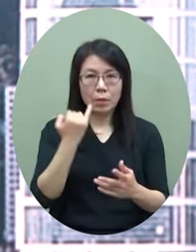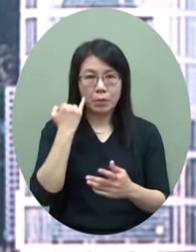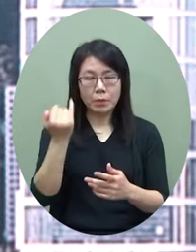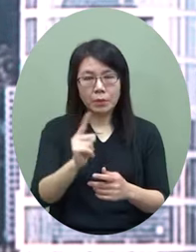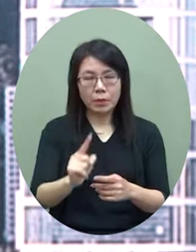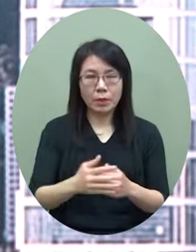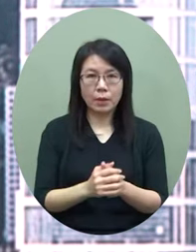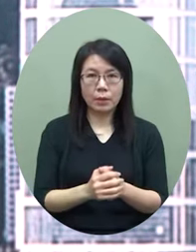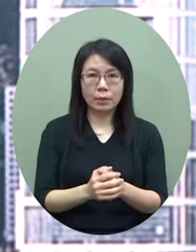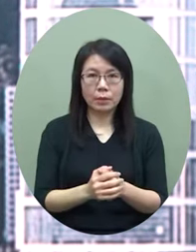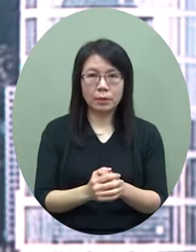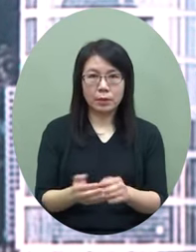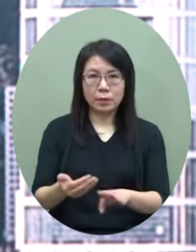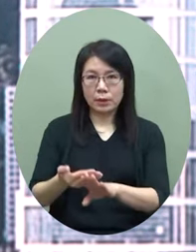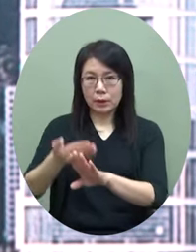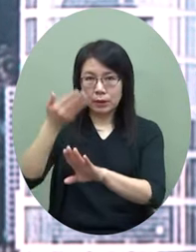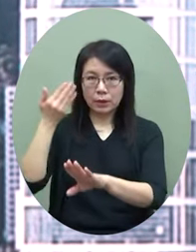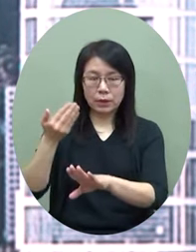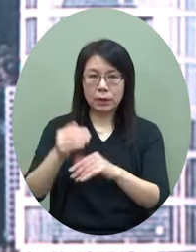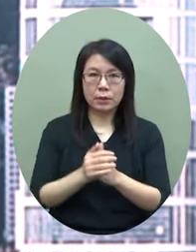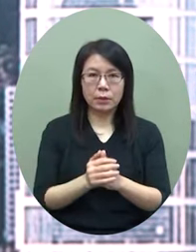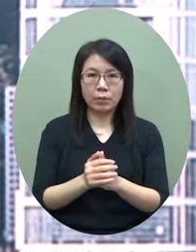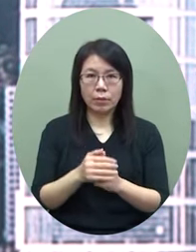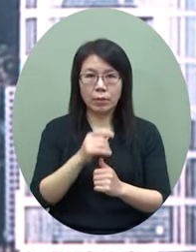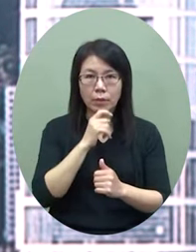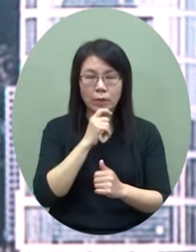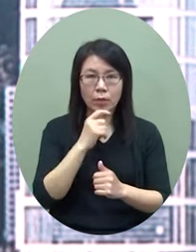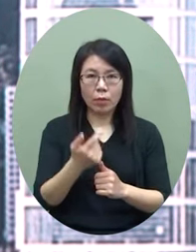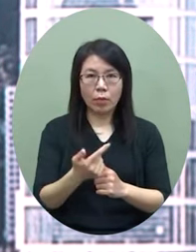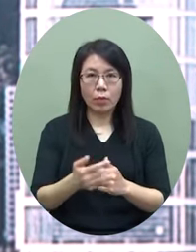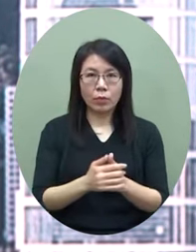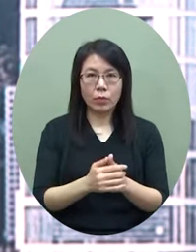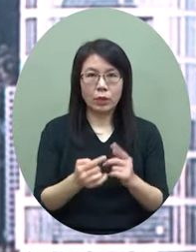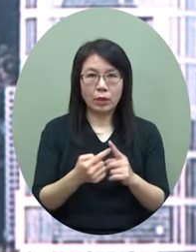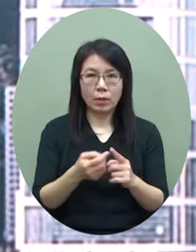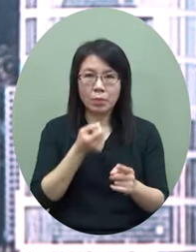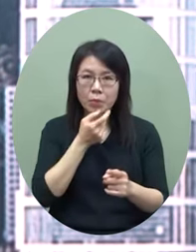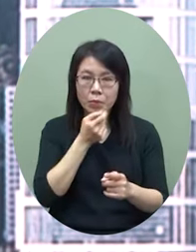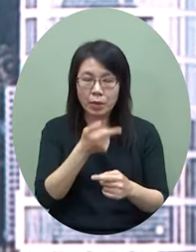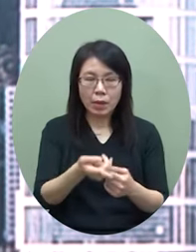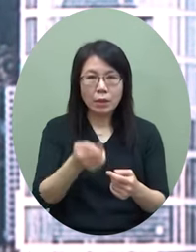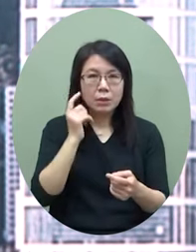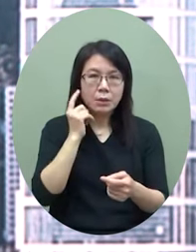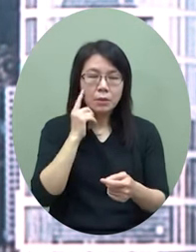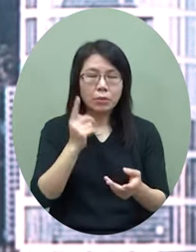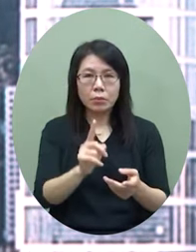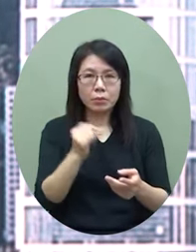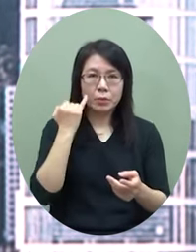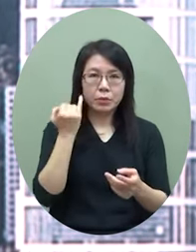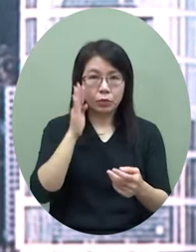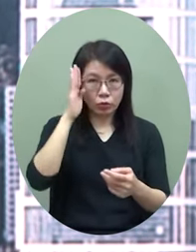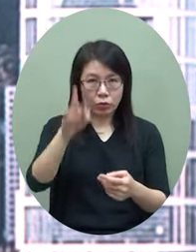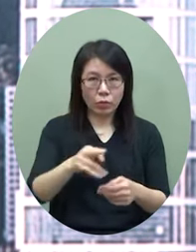extensive leakageso in future we will have to decidehow to ensure better confidentialityor